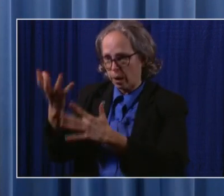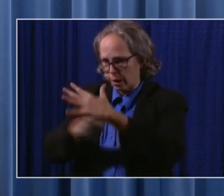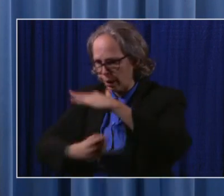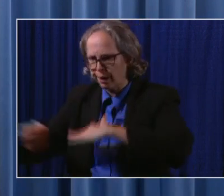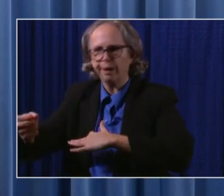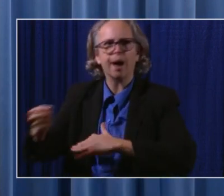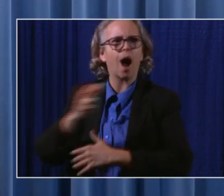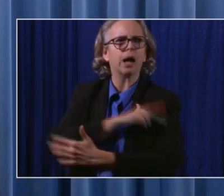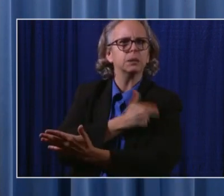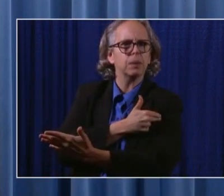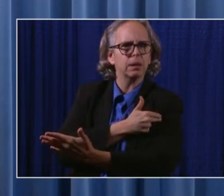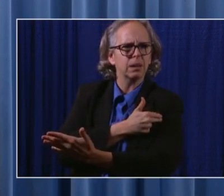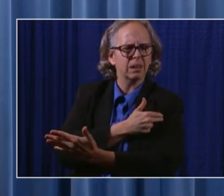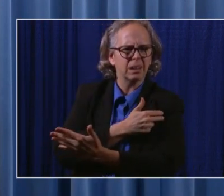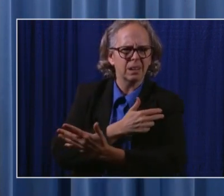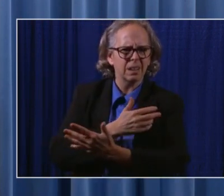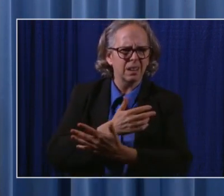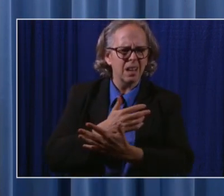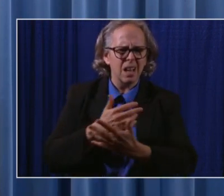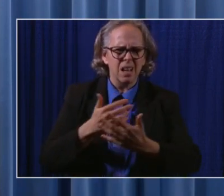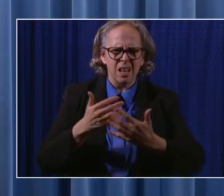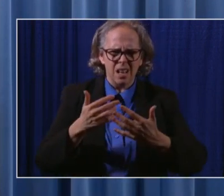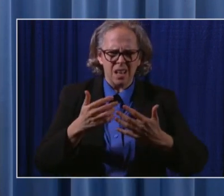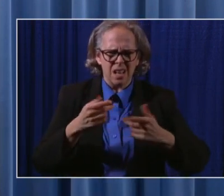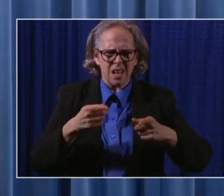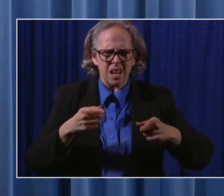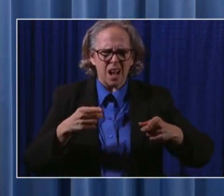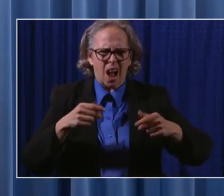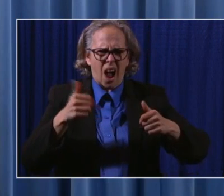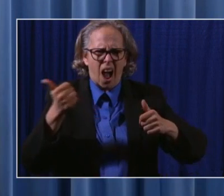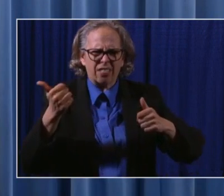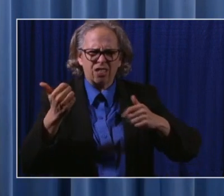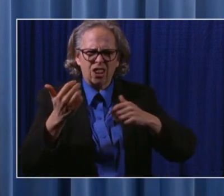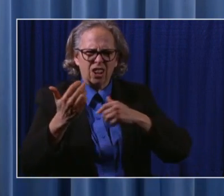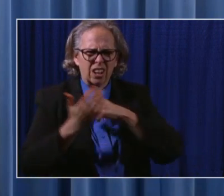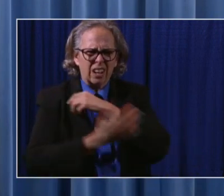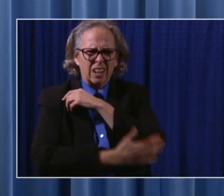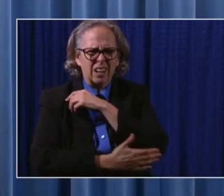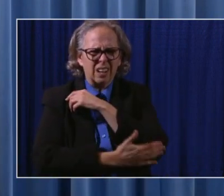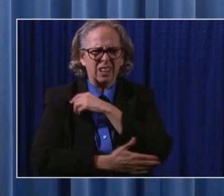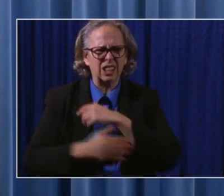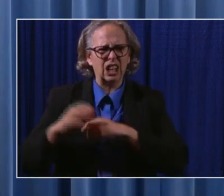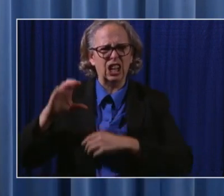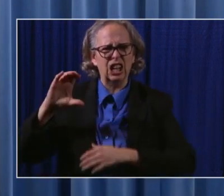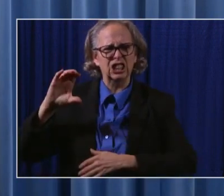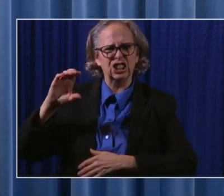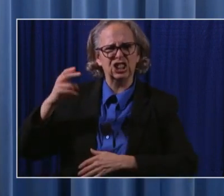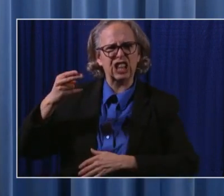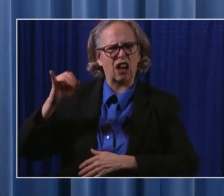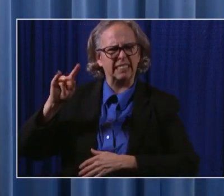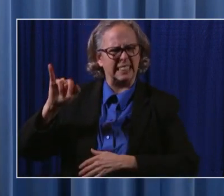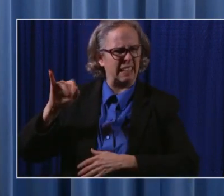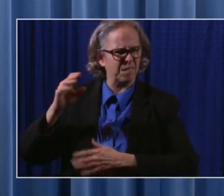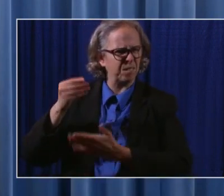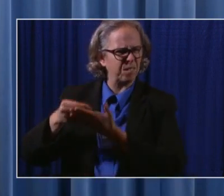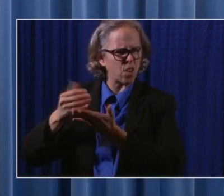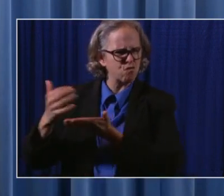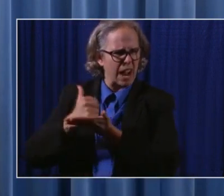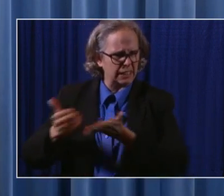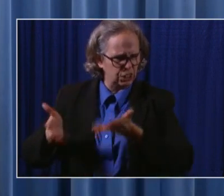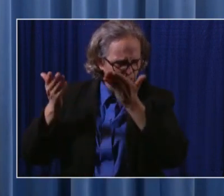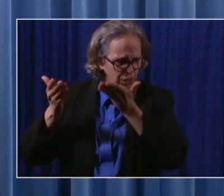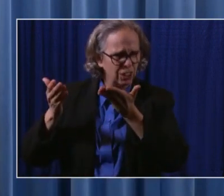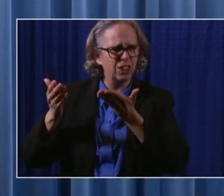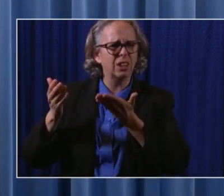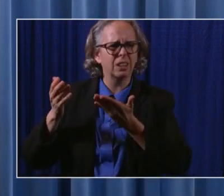a charitable fundraiser in mid-July with 100 to 200 people in attendance. It was a poker run that had dinner afterwards with a band